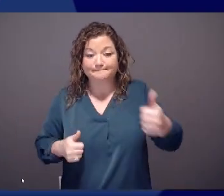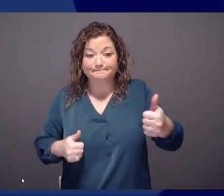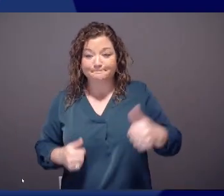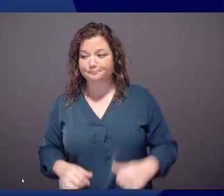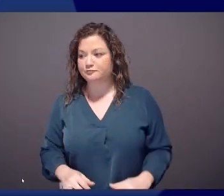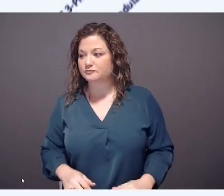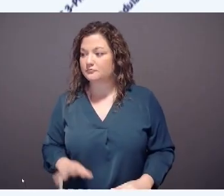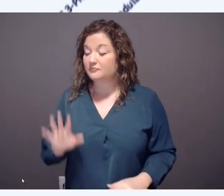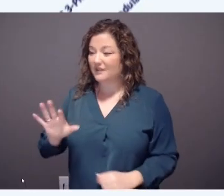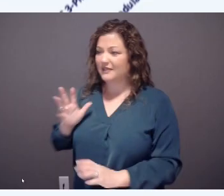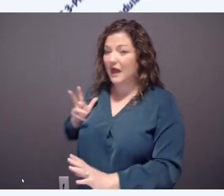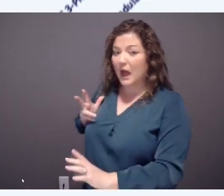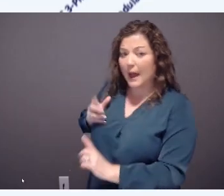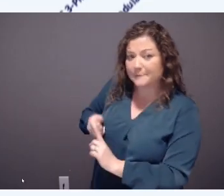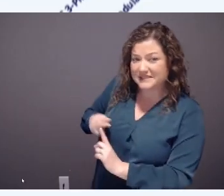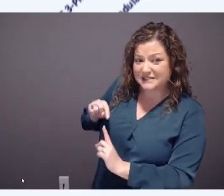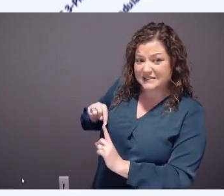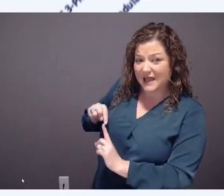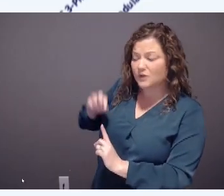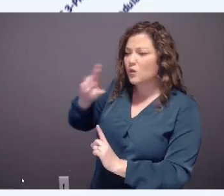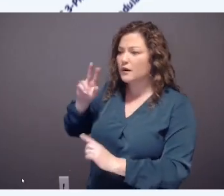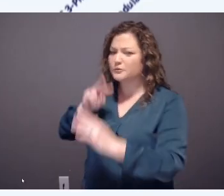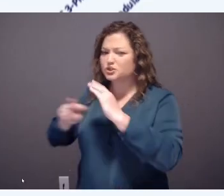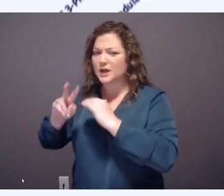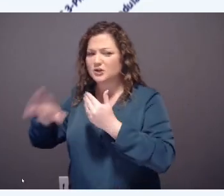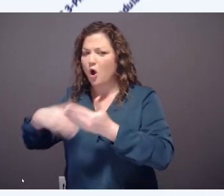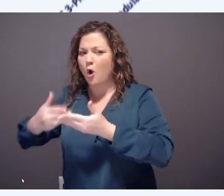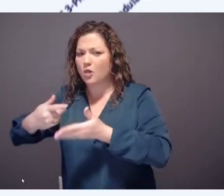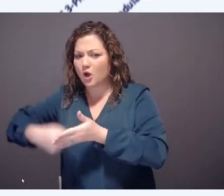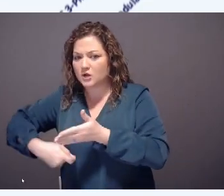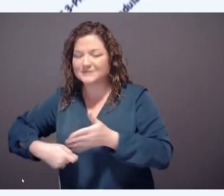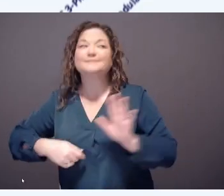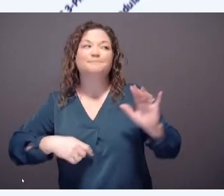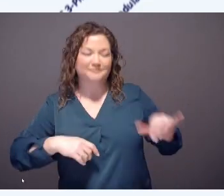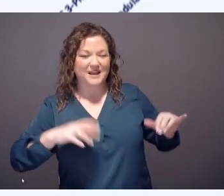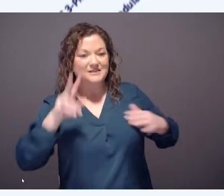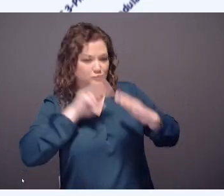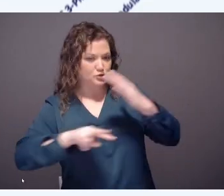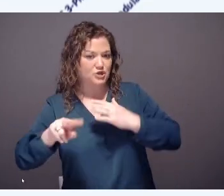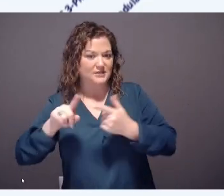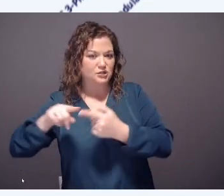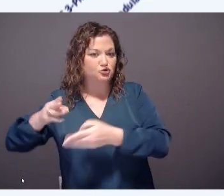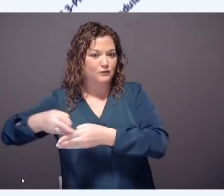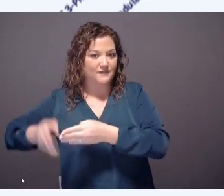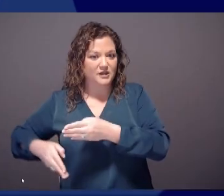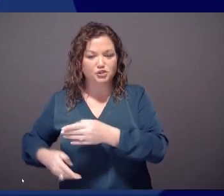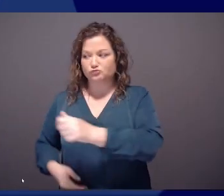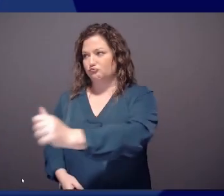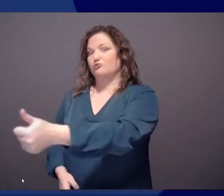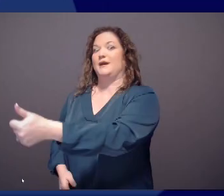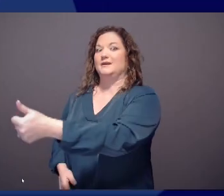date or is that projected entire cost? That is projected to finish. Great, great, great, great.